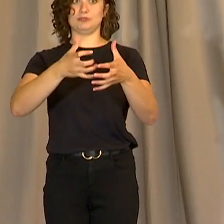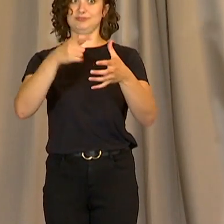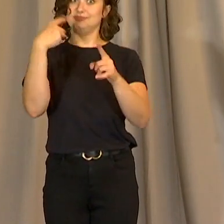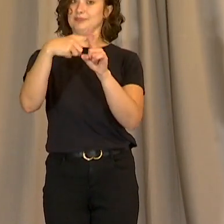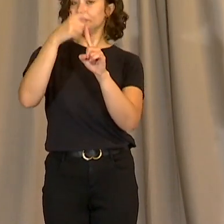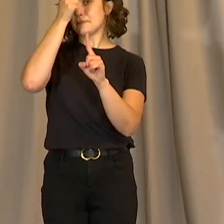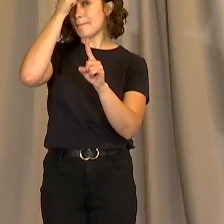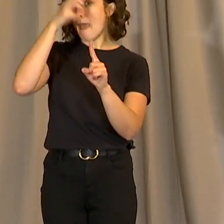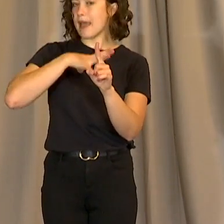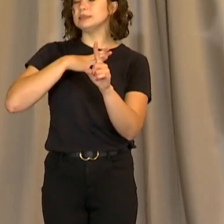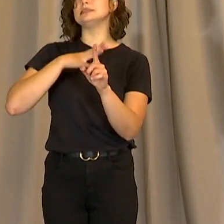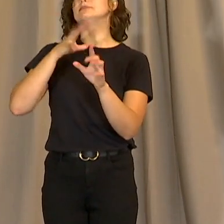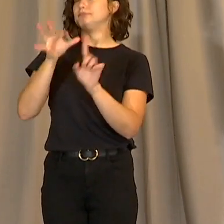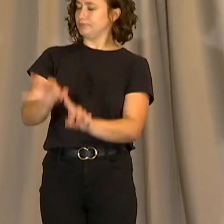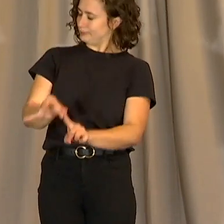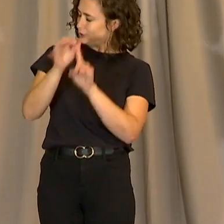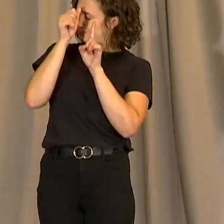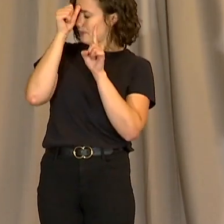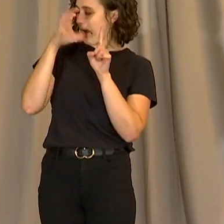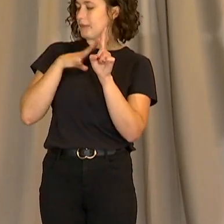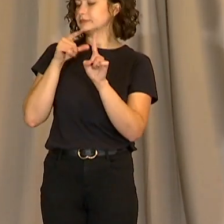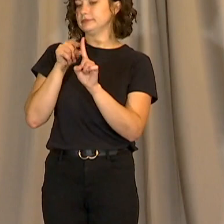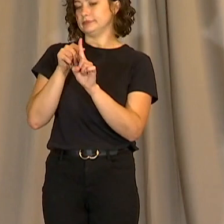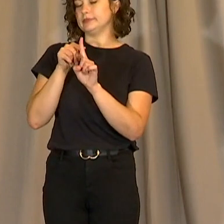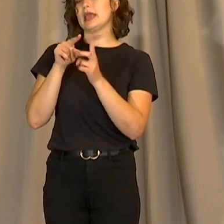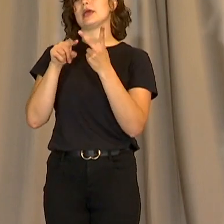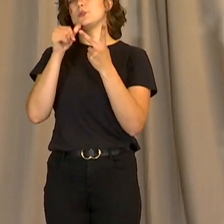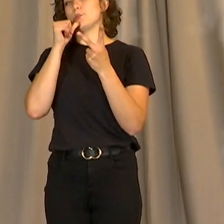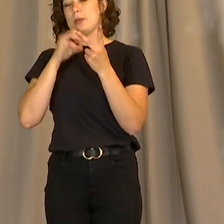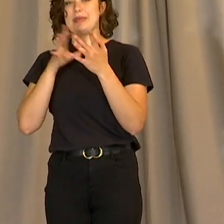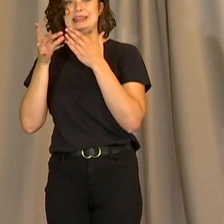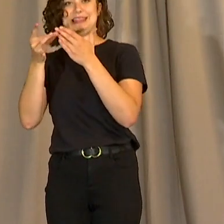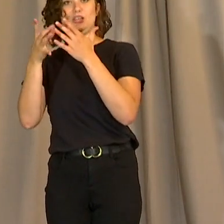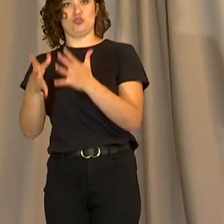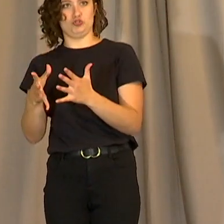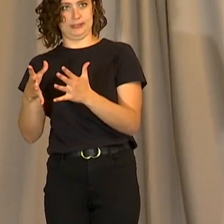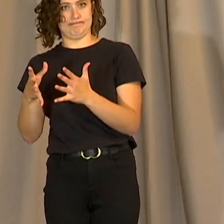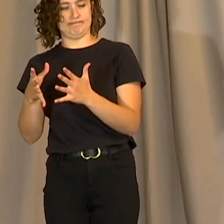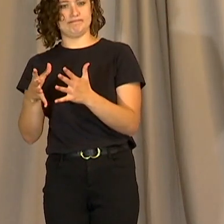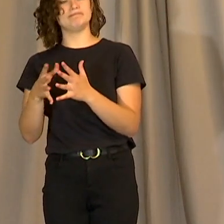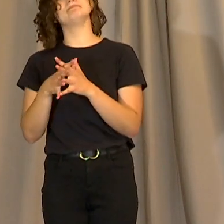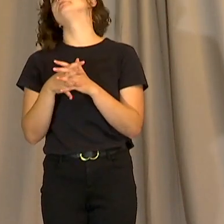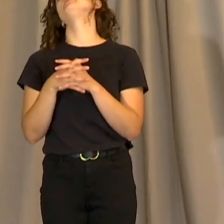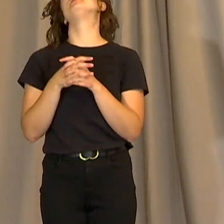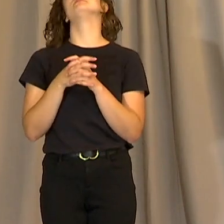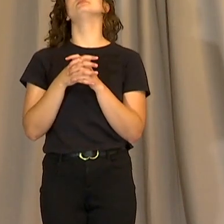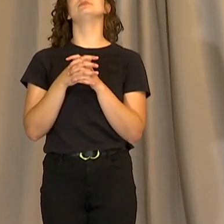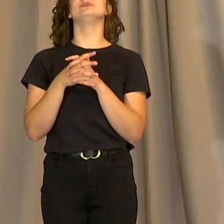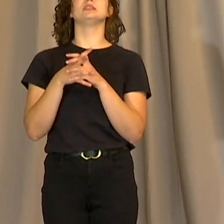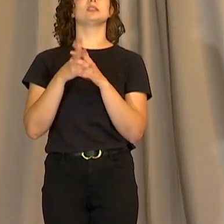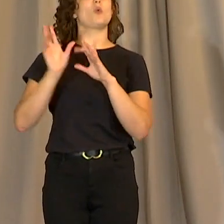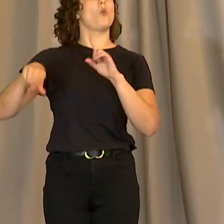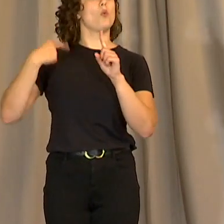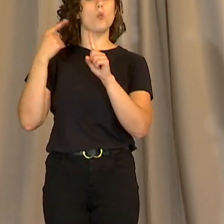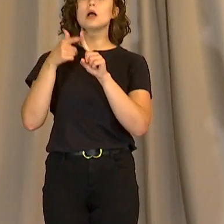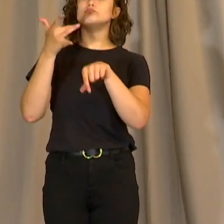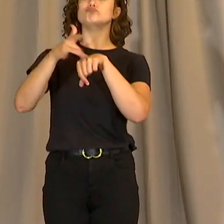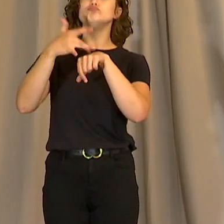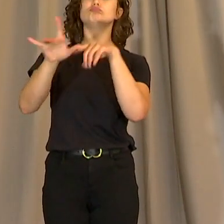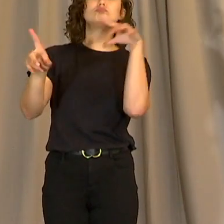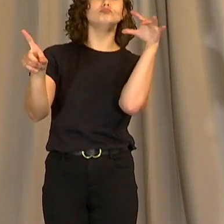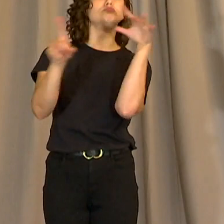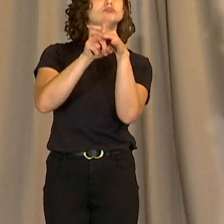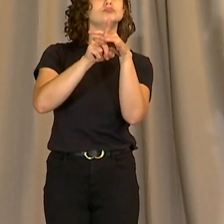our minority men and our women leaders. And so as we have openings, we want to fill from